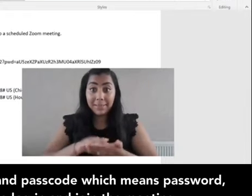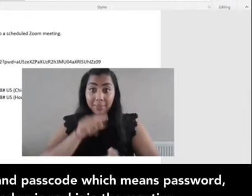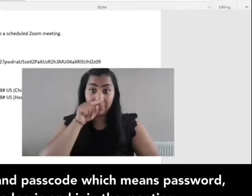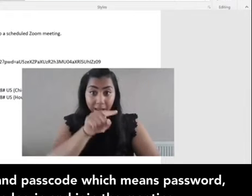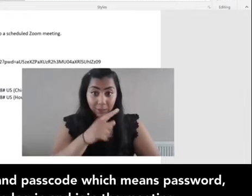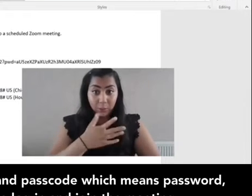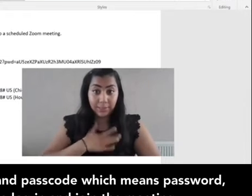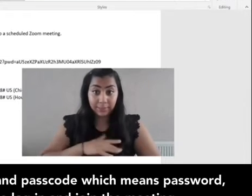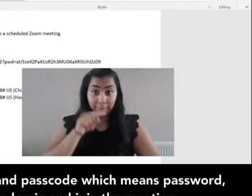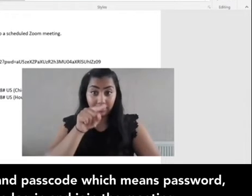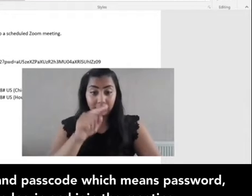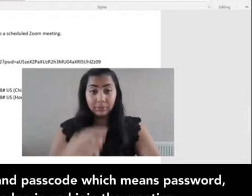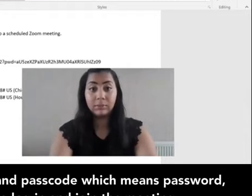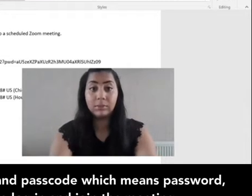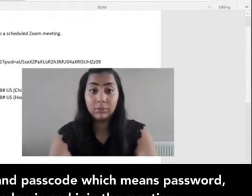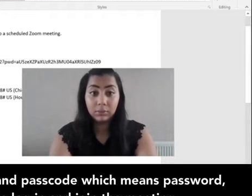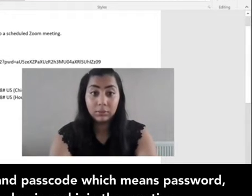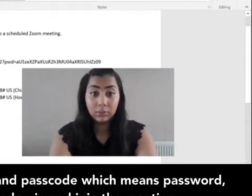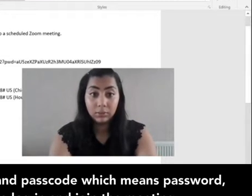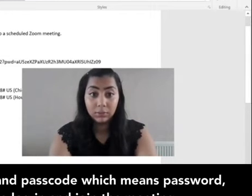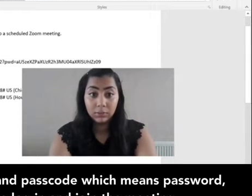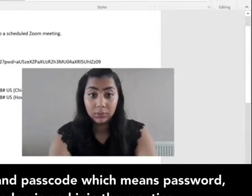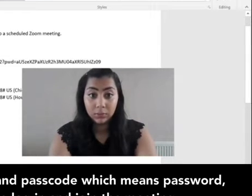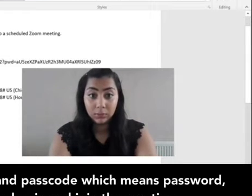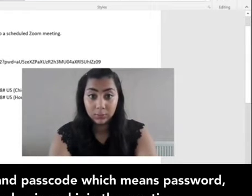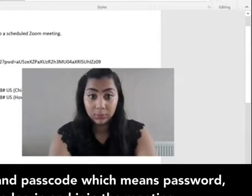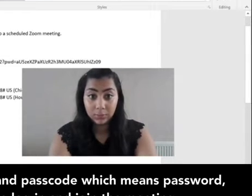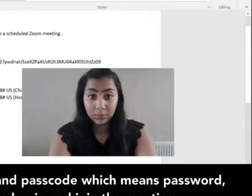which you will need to log in and join the meeting.